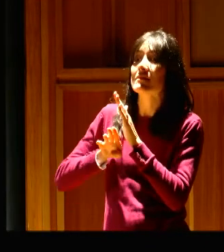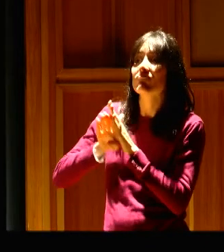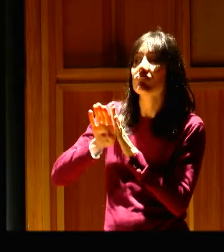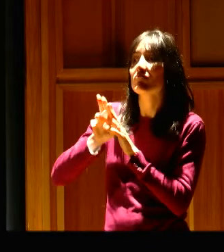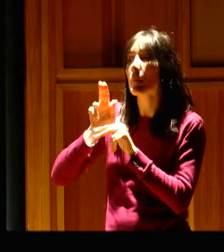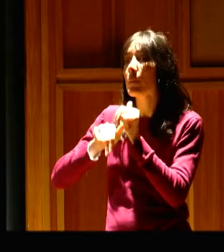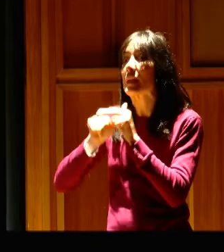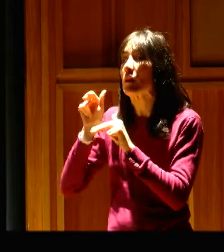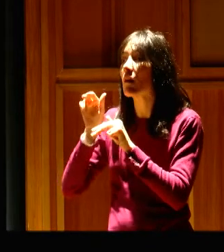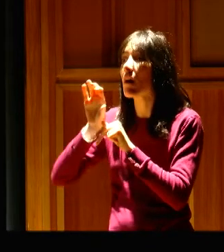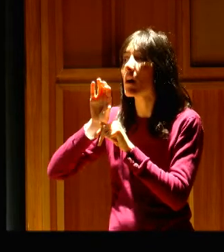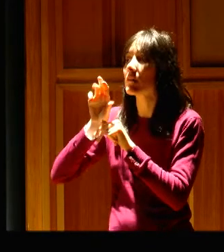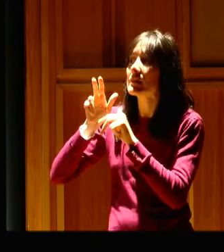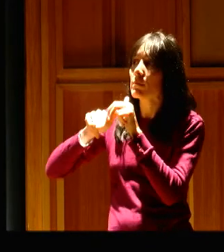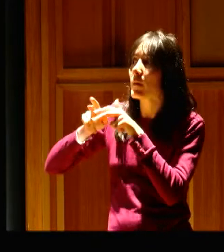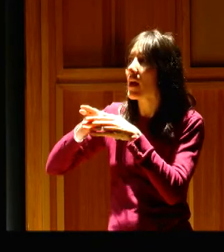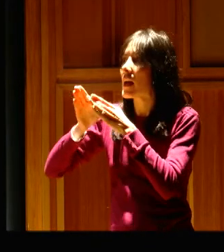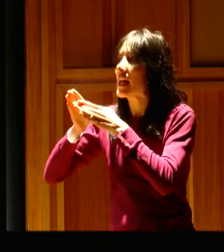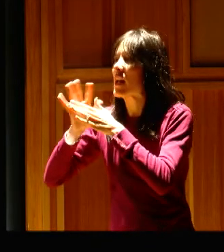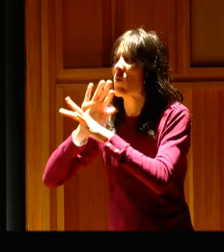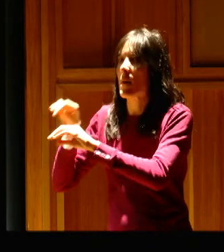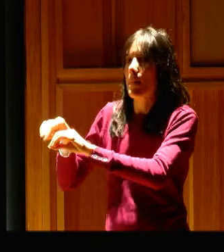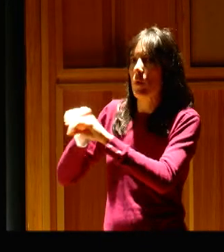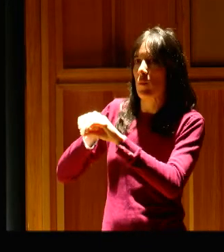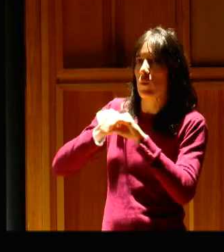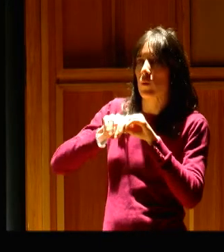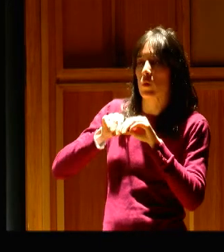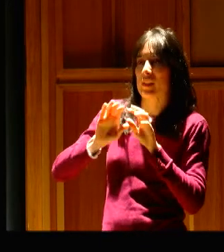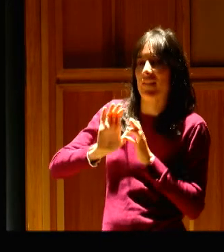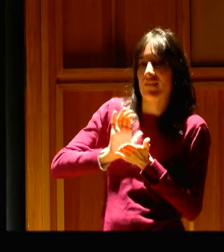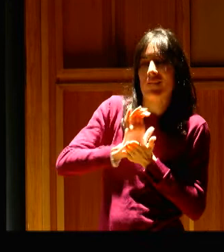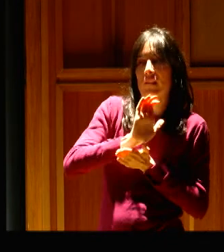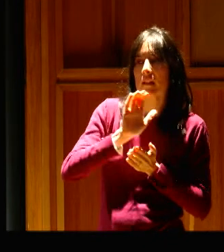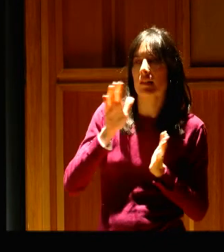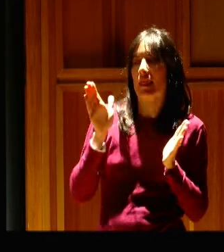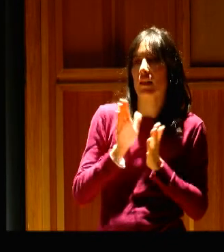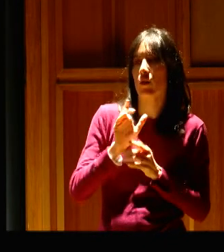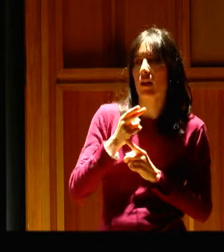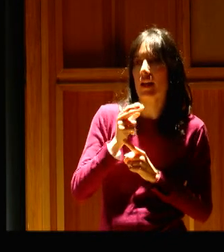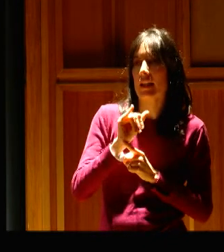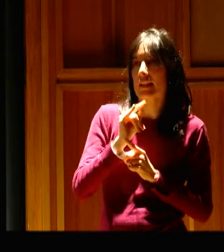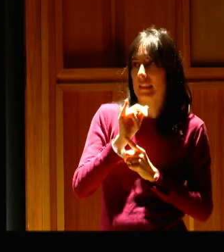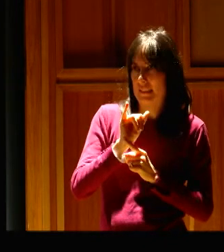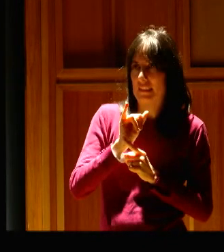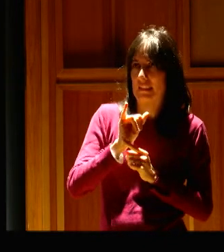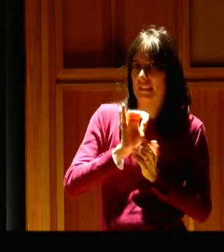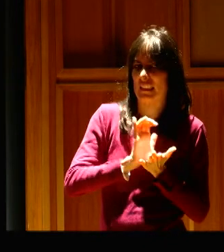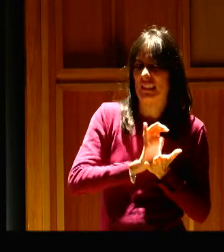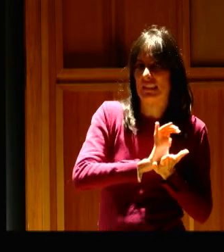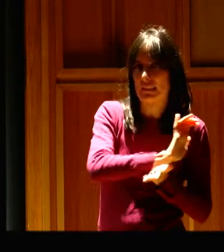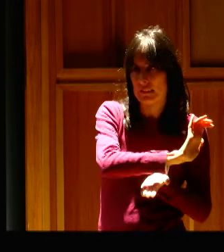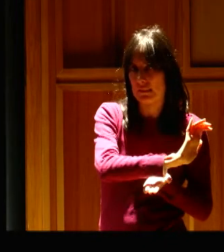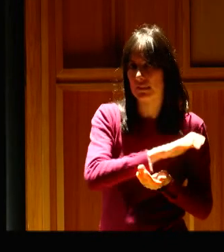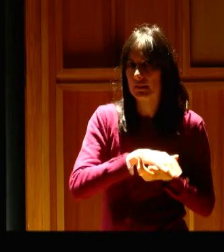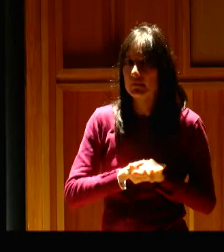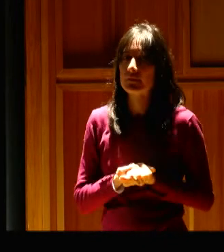to eye Little Haiti, causing a nexus of climate change and gentrification displacement.